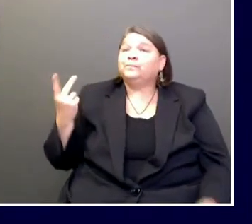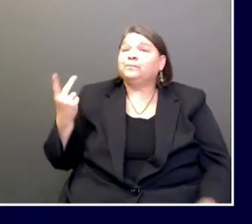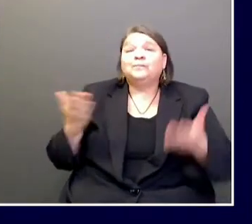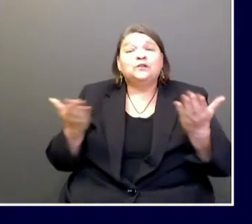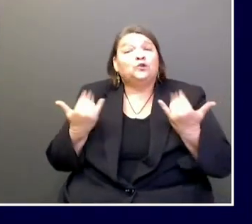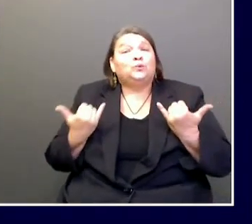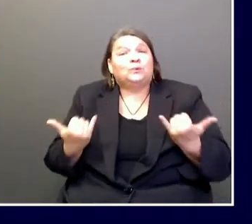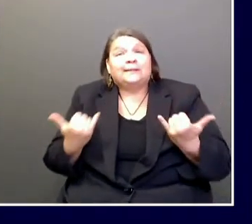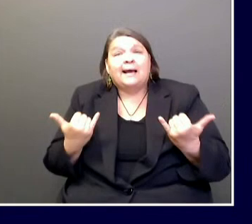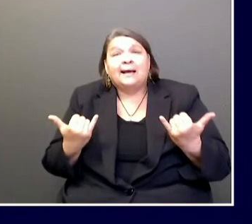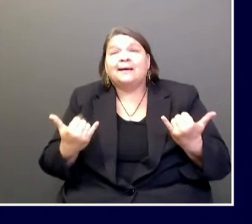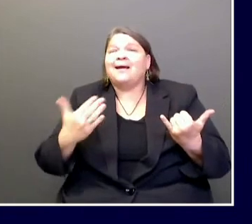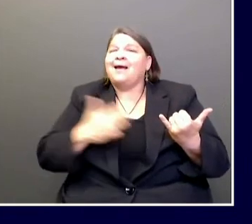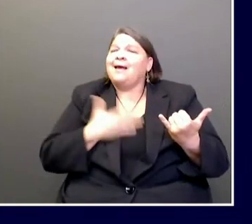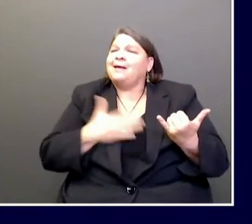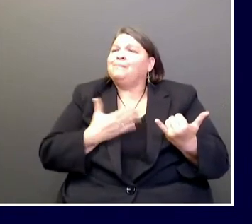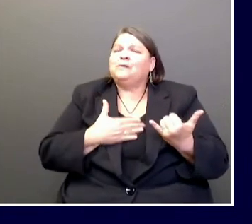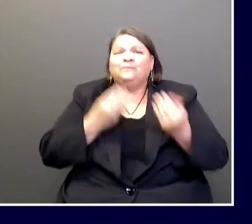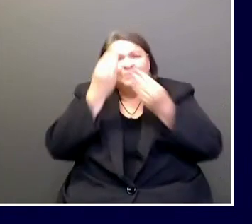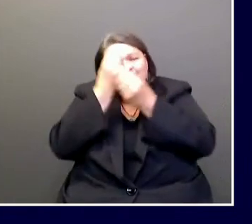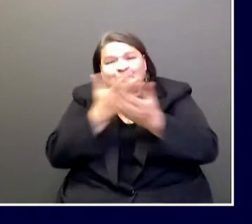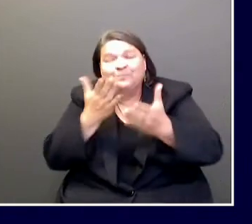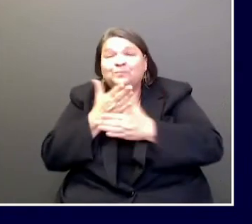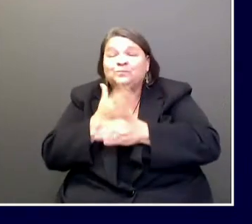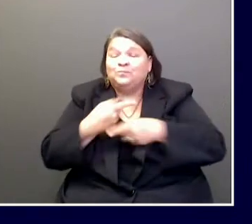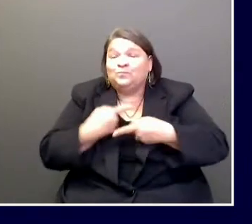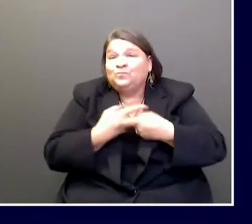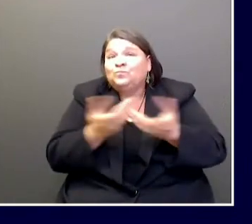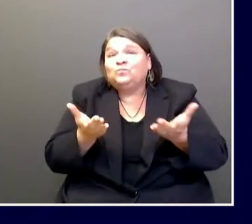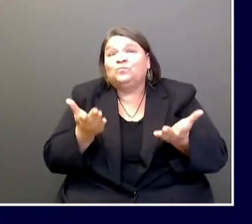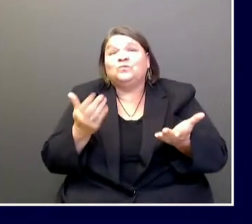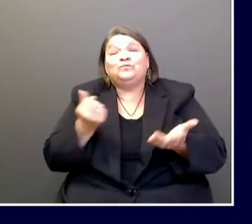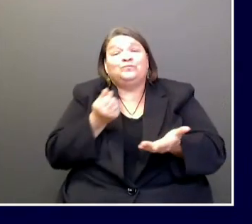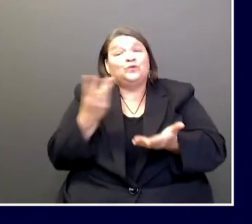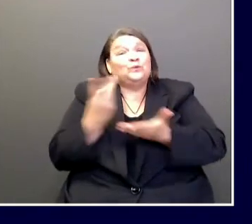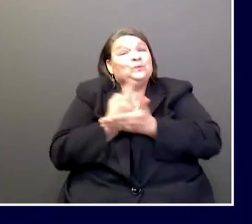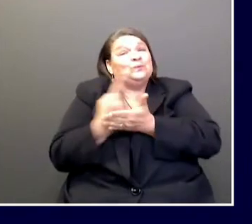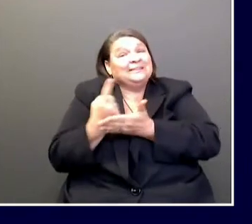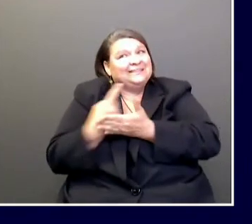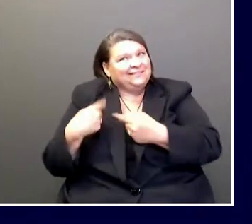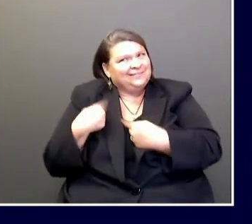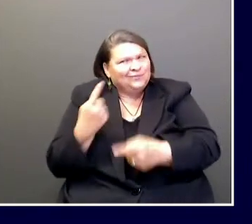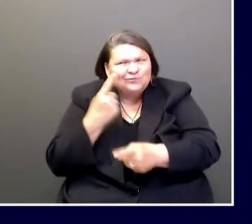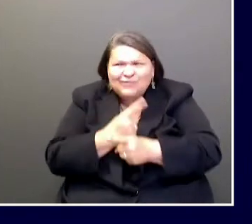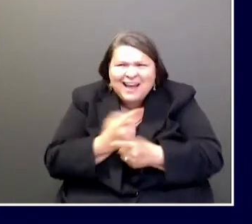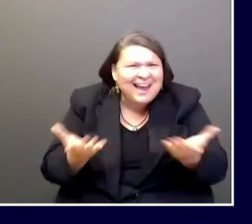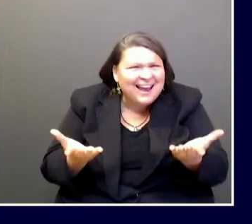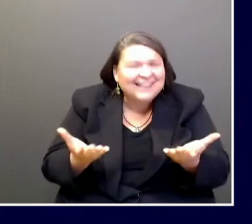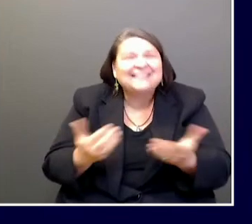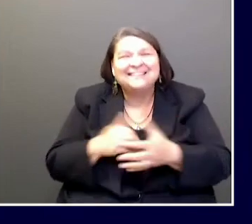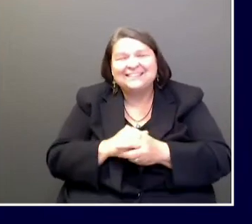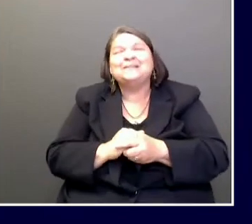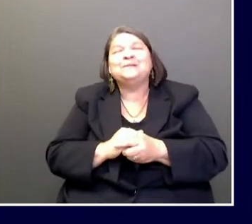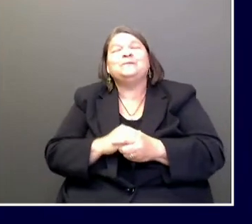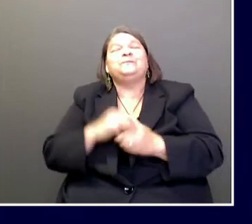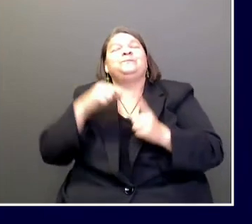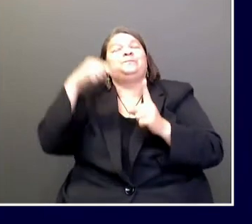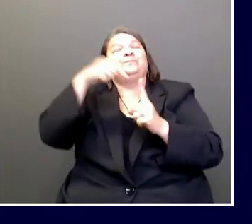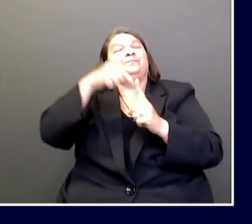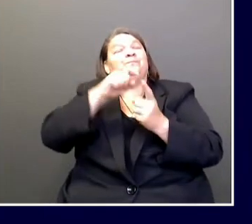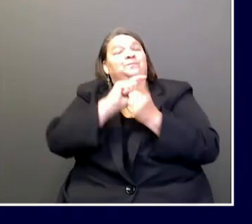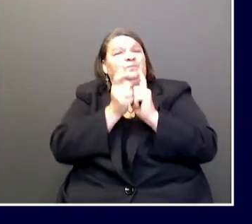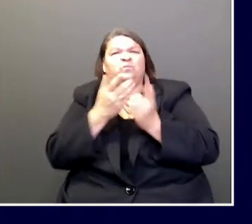you this afternoon after a couple of weeks to talk about where we are with respect to COVID-19 for the entire state of Maine